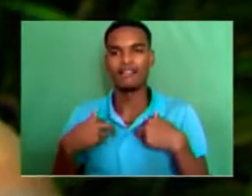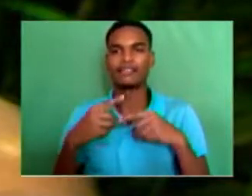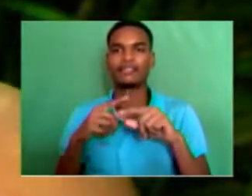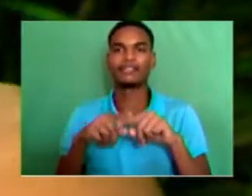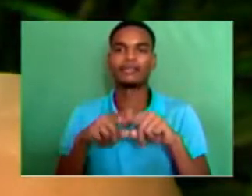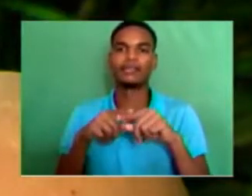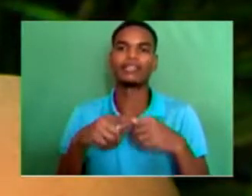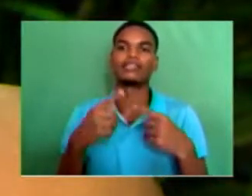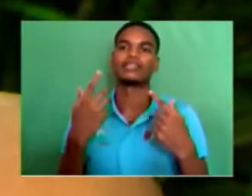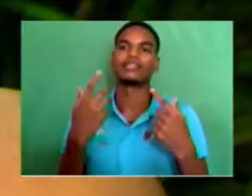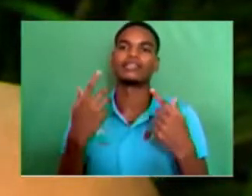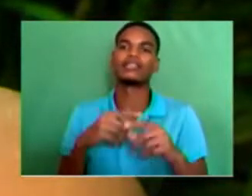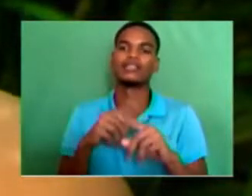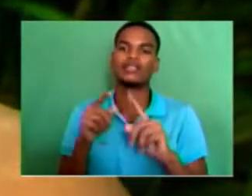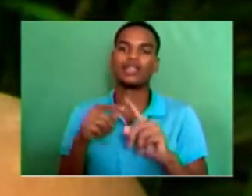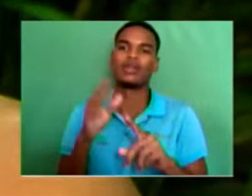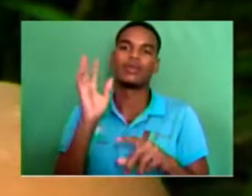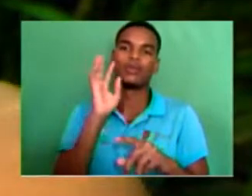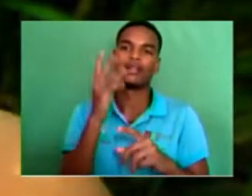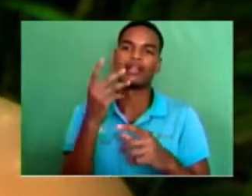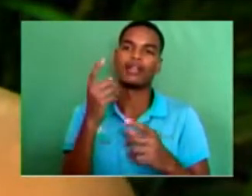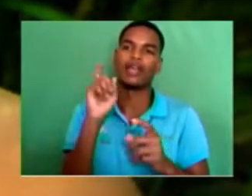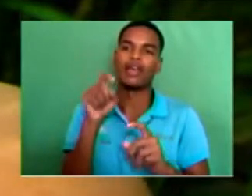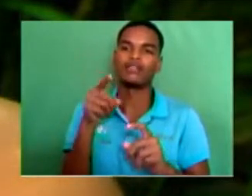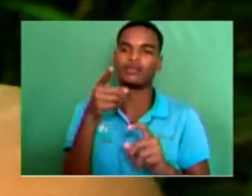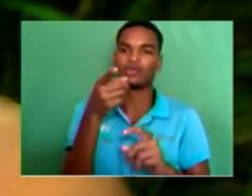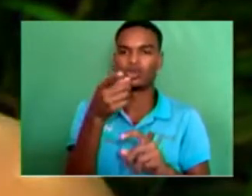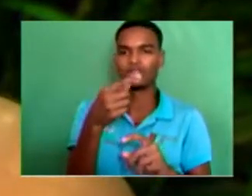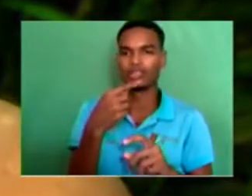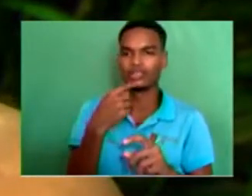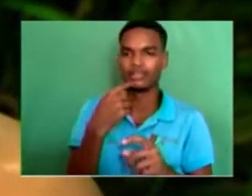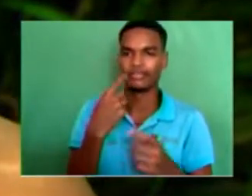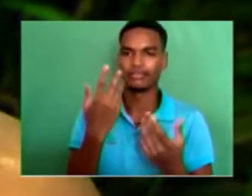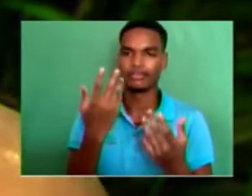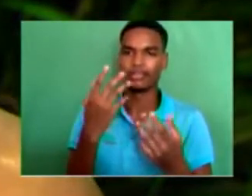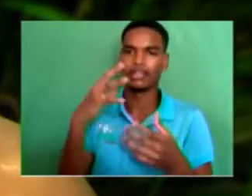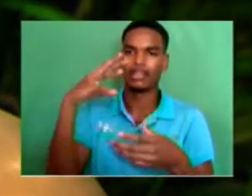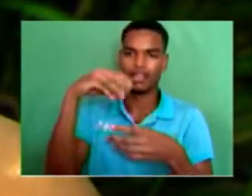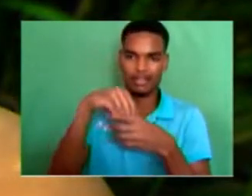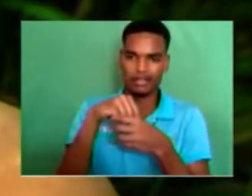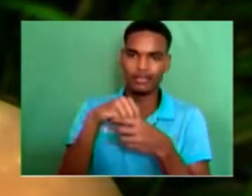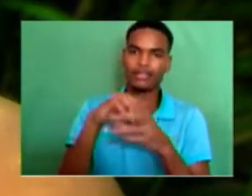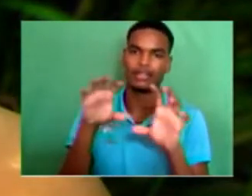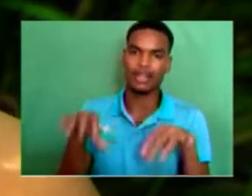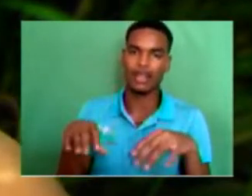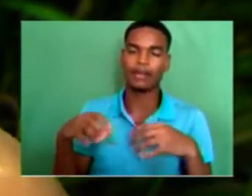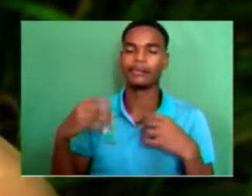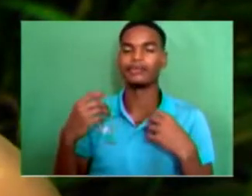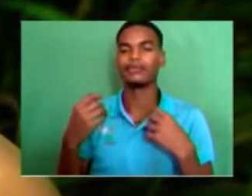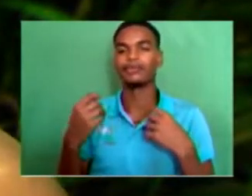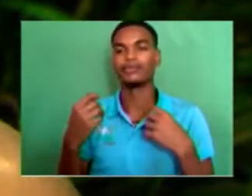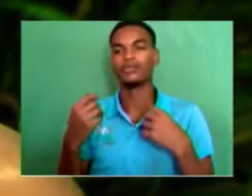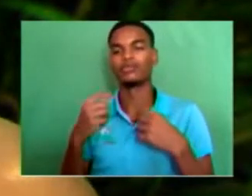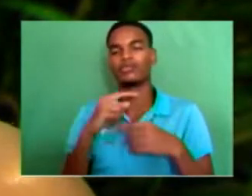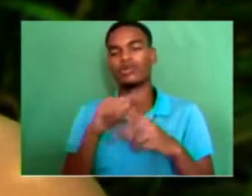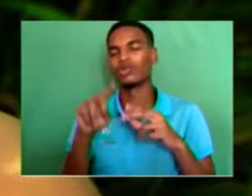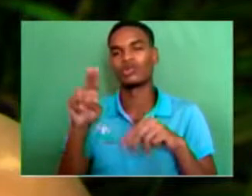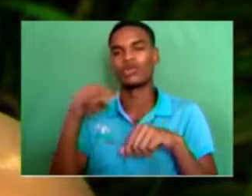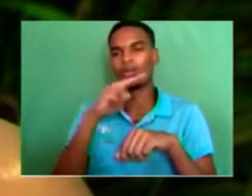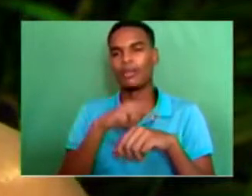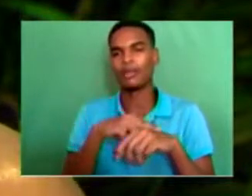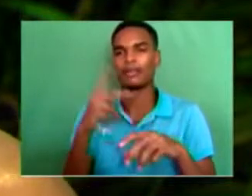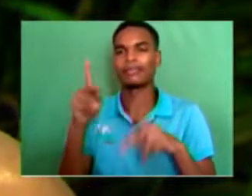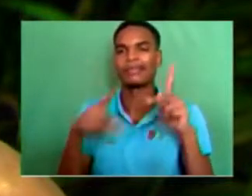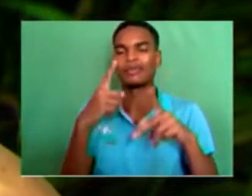Then it's the process of getting it into the pipeline. Usually manufacturers